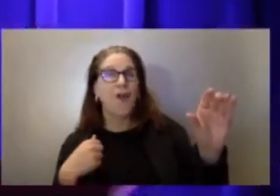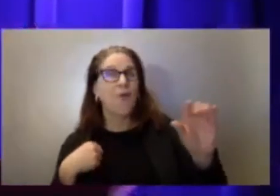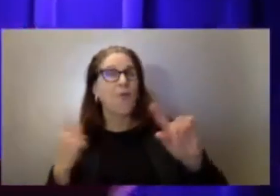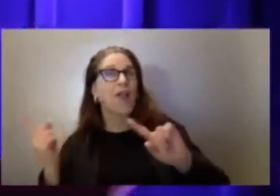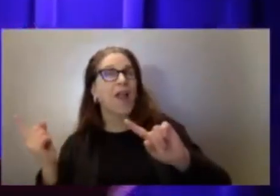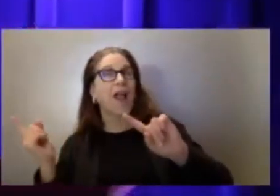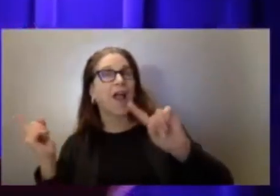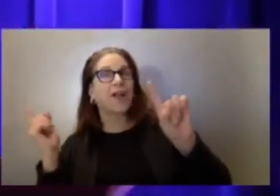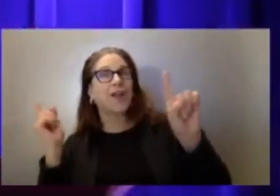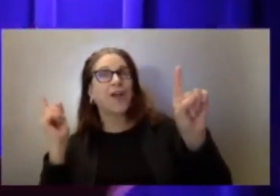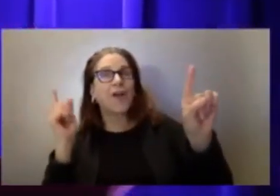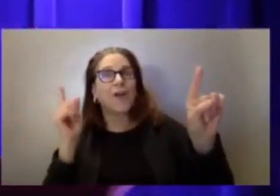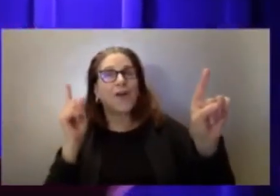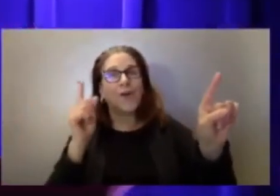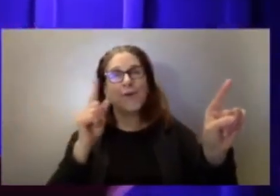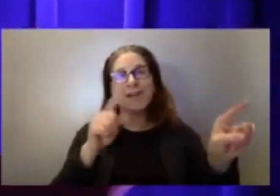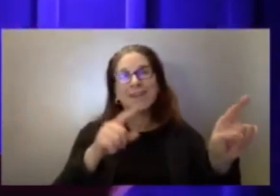same.